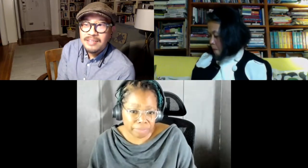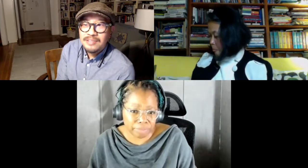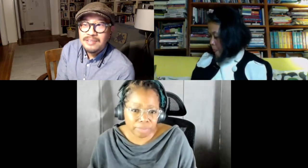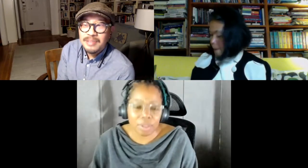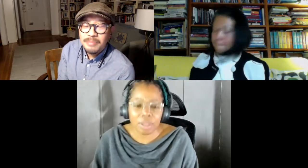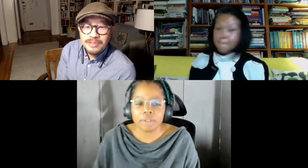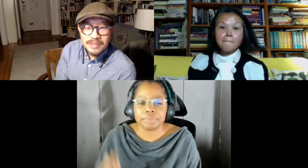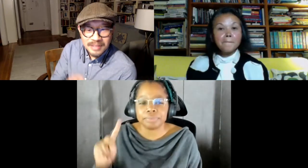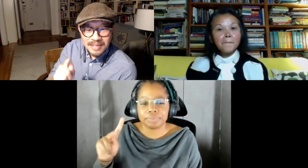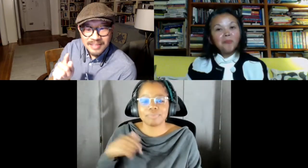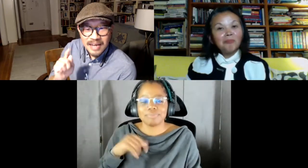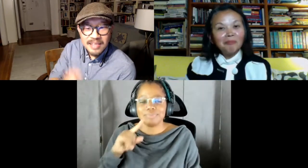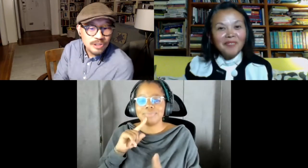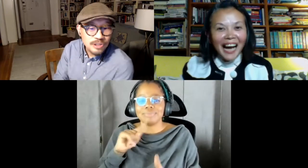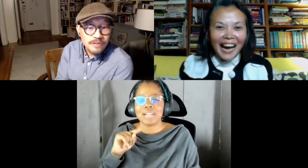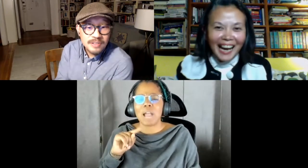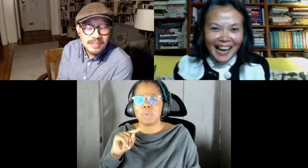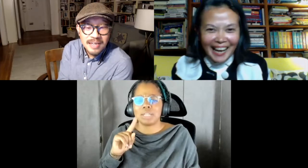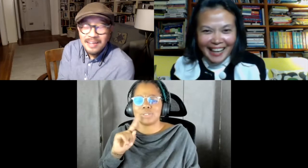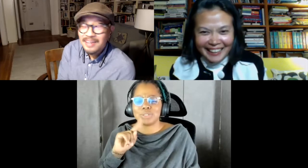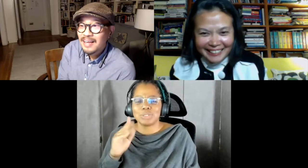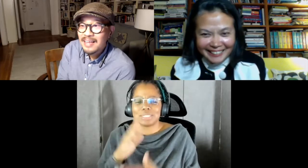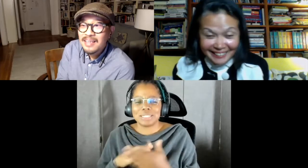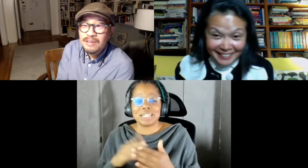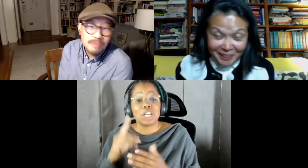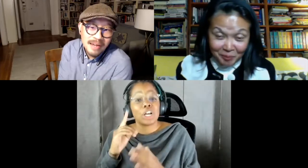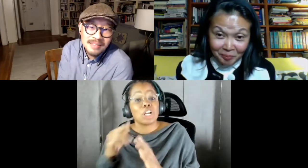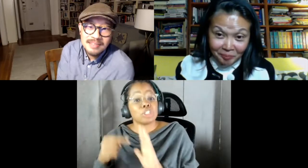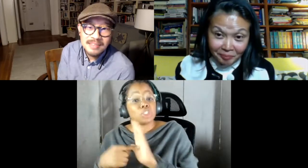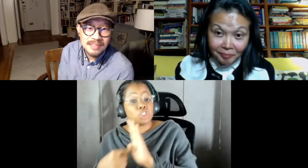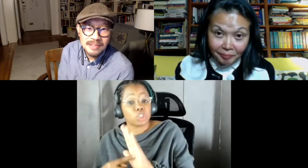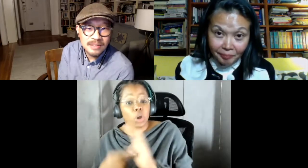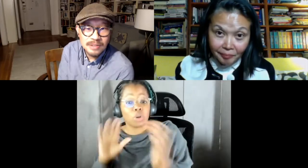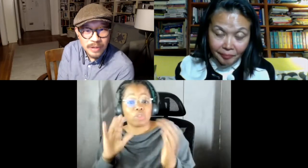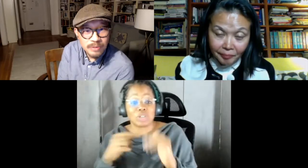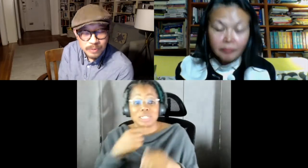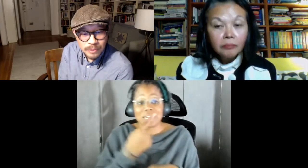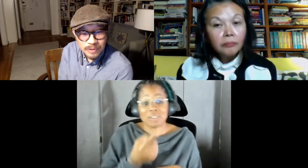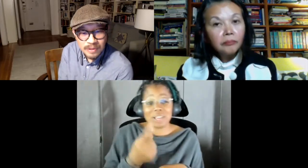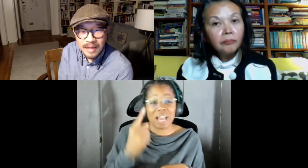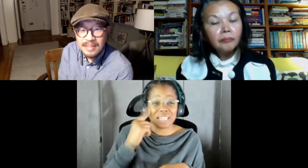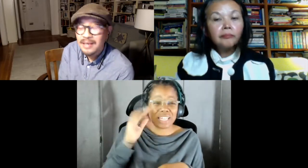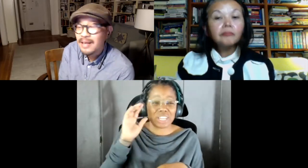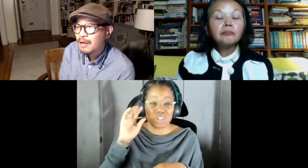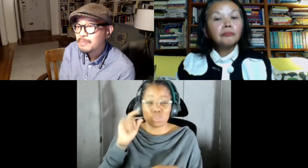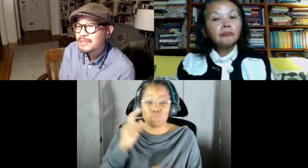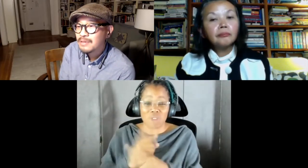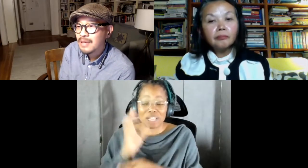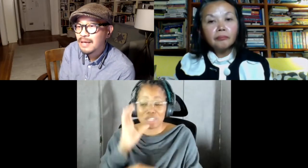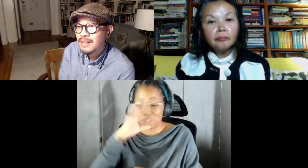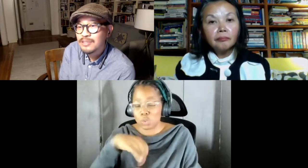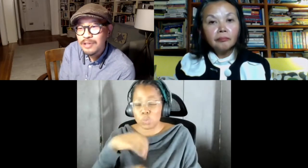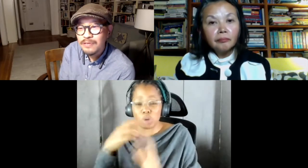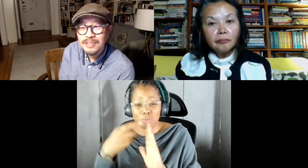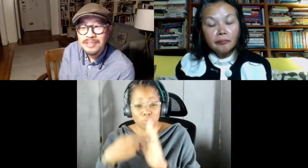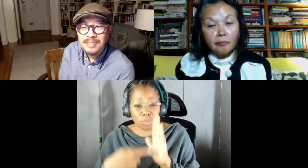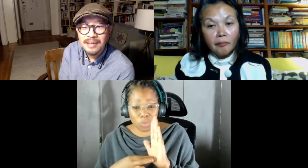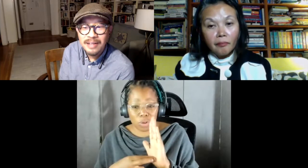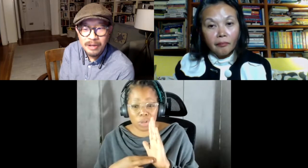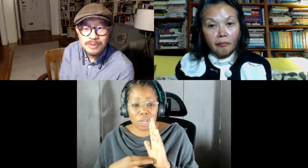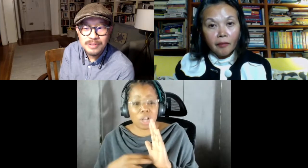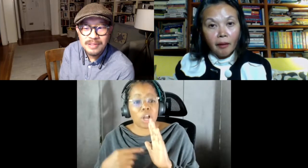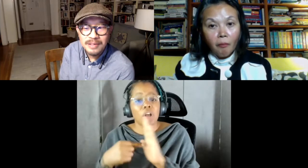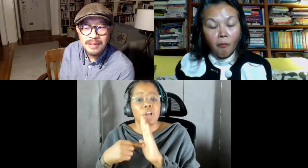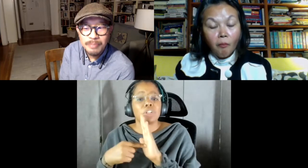Okay, I'll answer some of those things. I think show versus tell, I think you're right. It's a weird rule. I think it helps, show versus